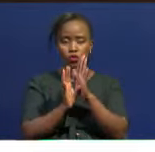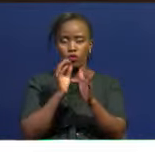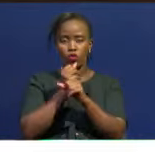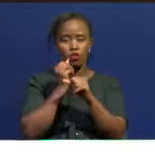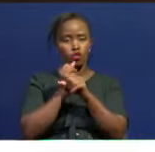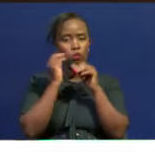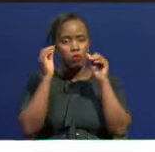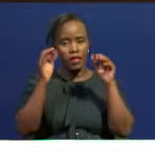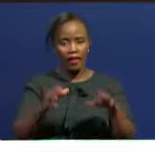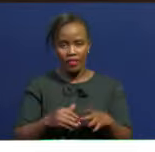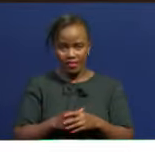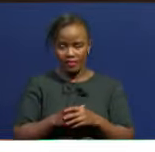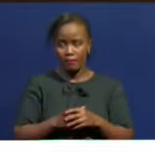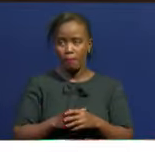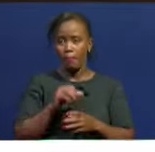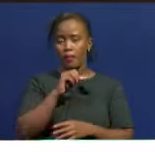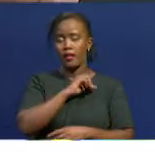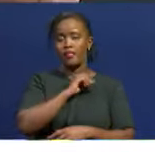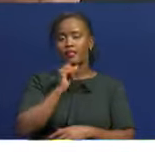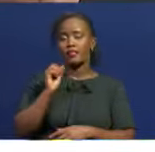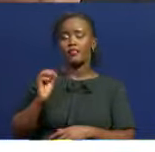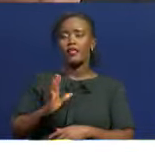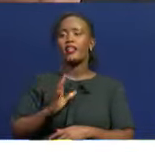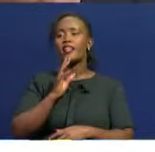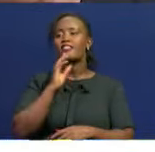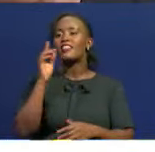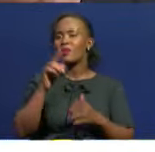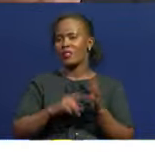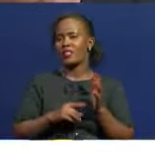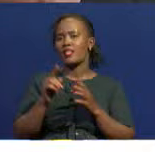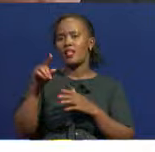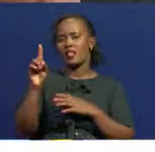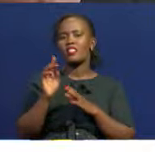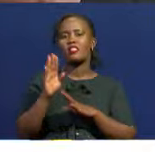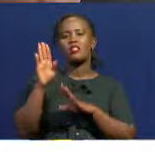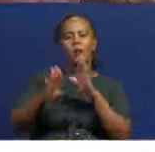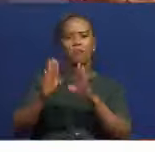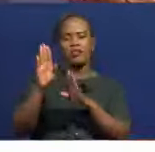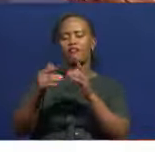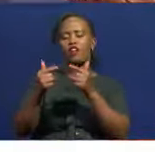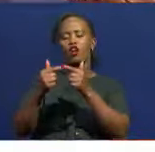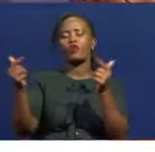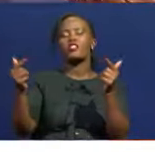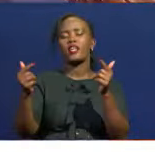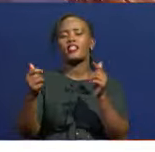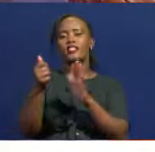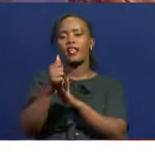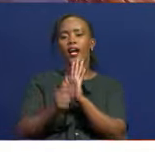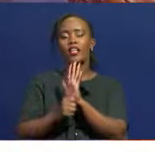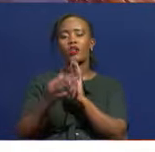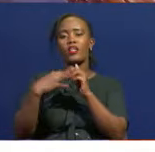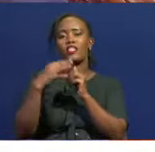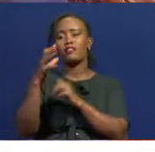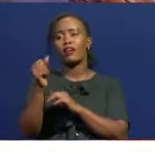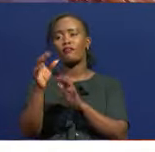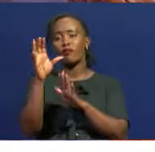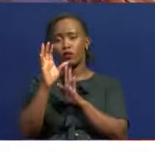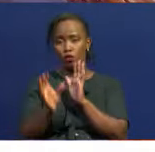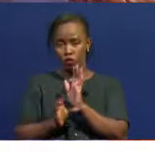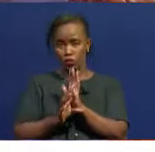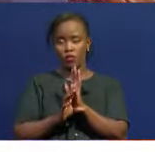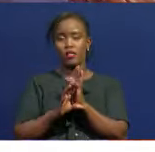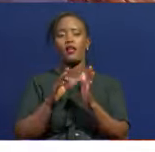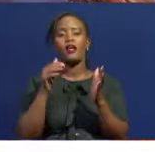ilimpatia. According to Mungatana, his conduct contravenes Article 75 of the Constitution and goes against its national